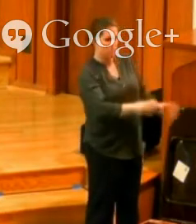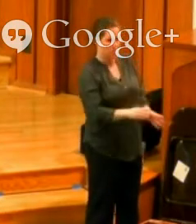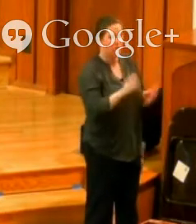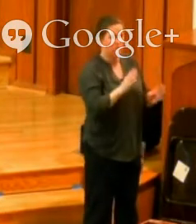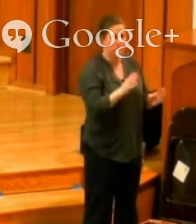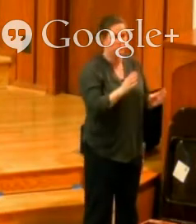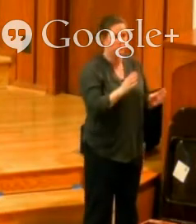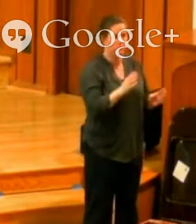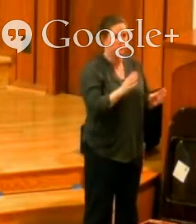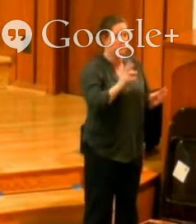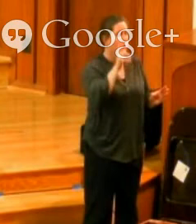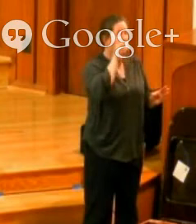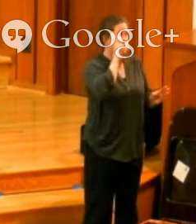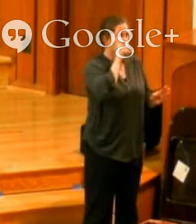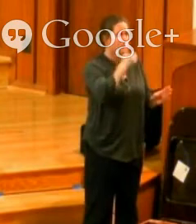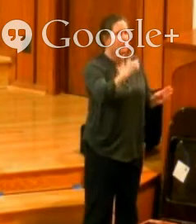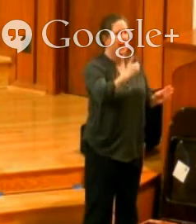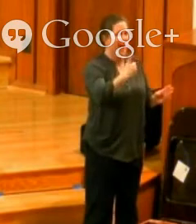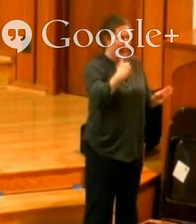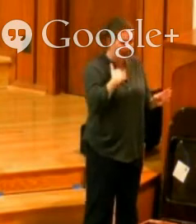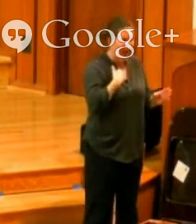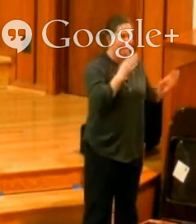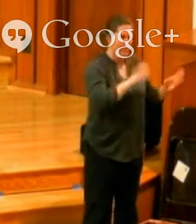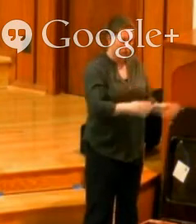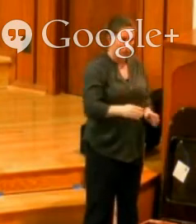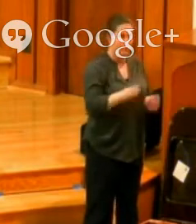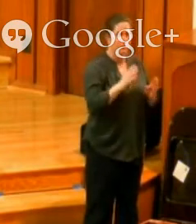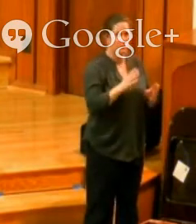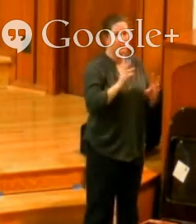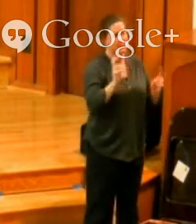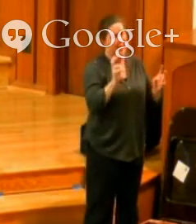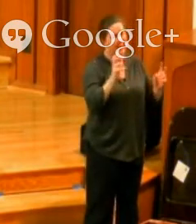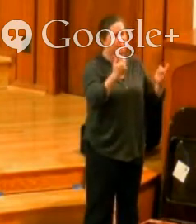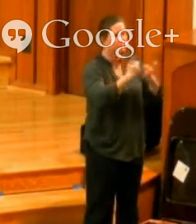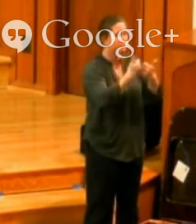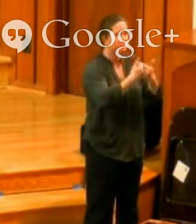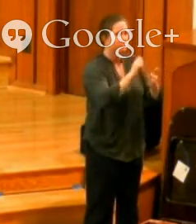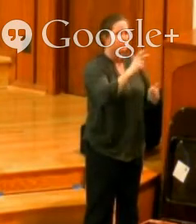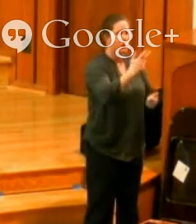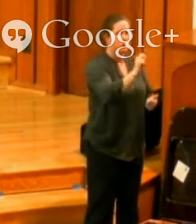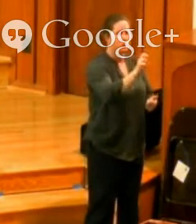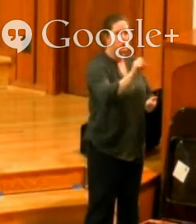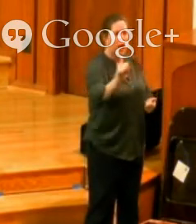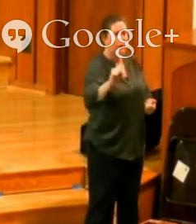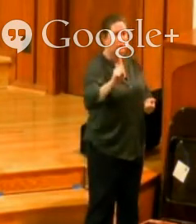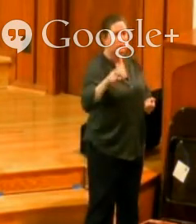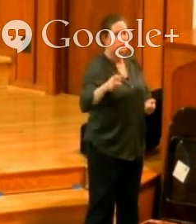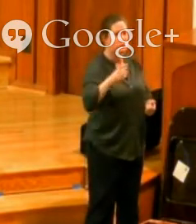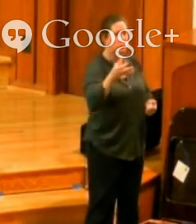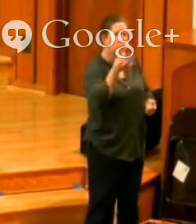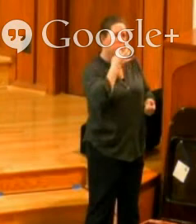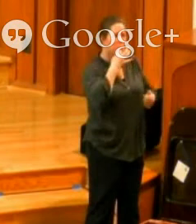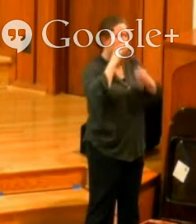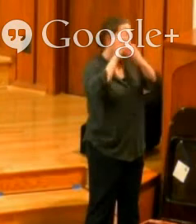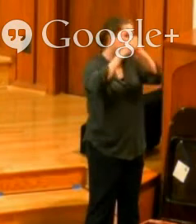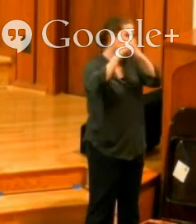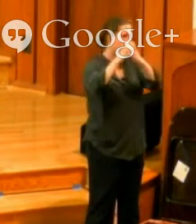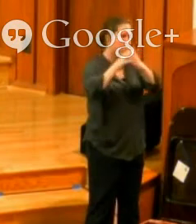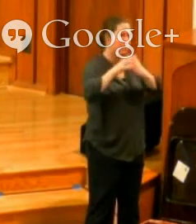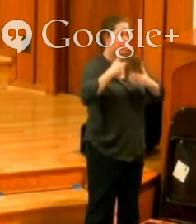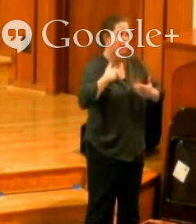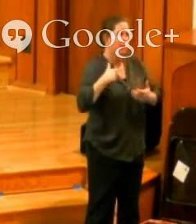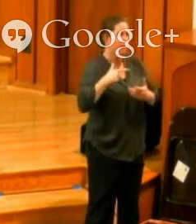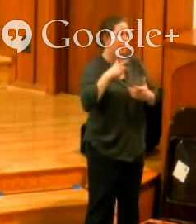Satan does have a strategy. See, it's like a chess game. It's like he's the mastermind pulling the strings of the evil in this